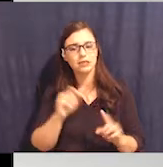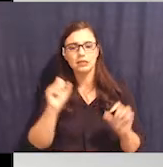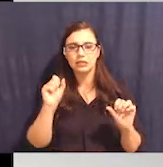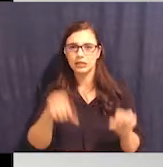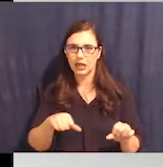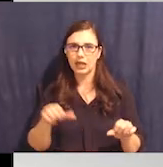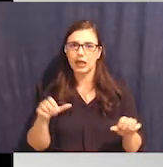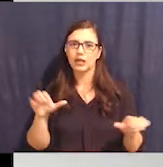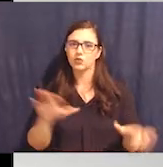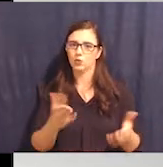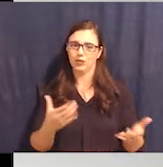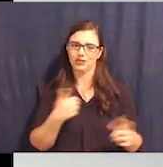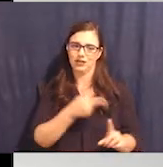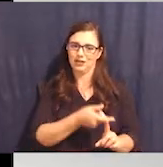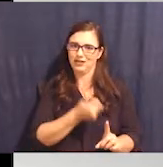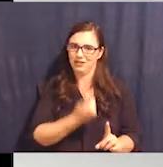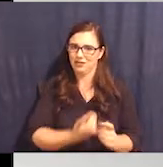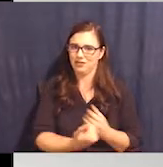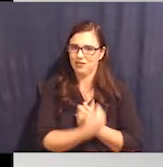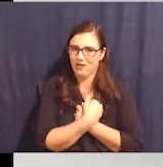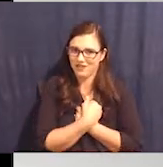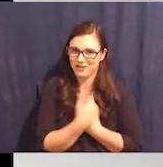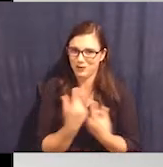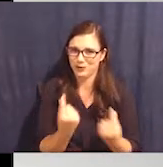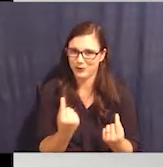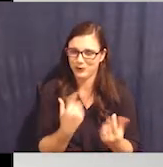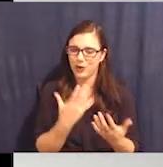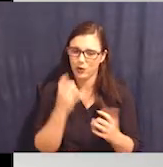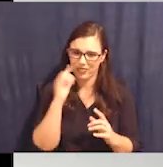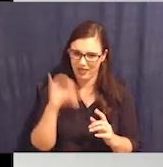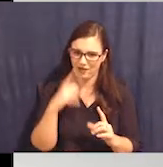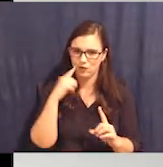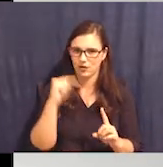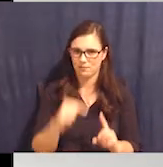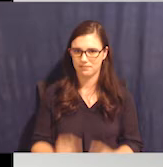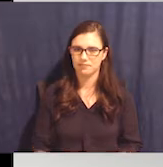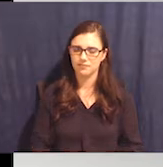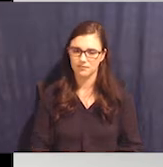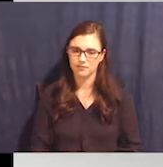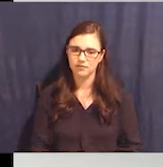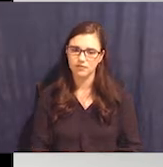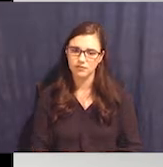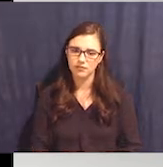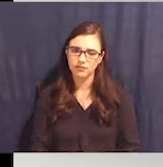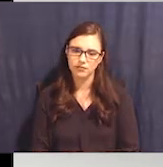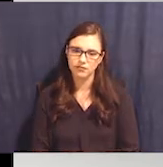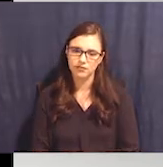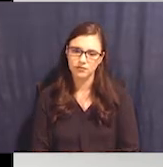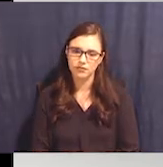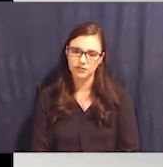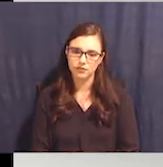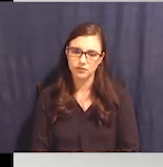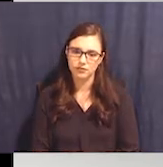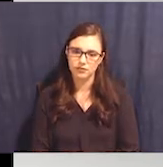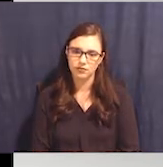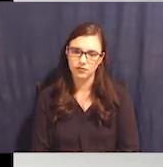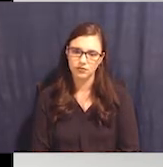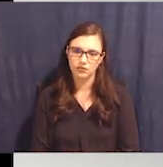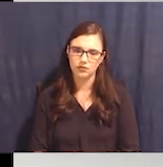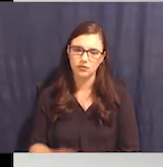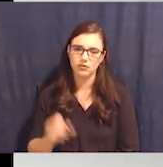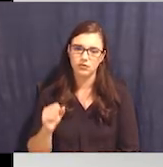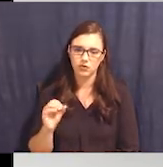able to do the things that he loves to do. That's what I wanted for him. Co-trustee, co-trustee,